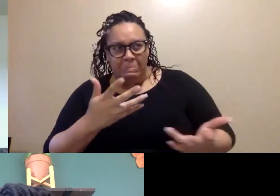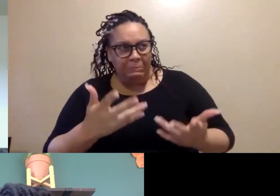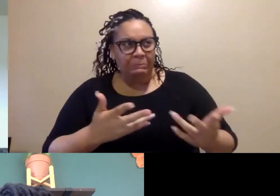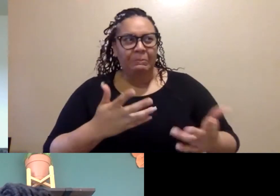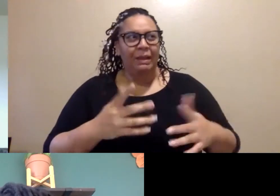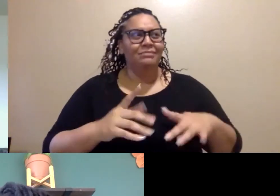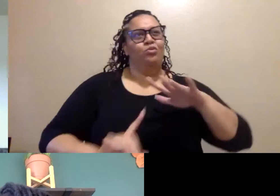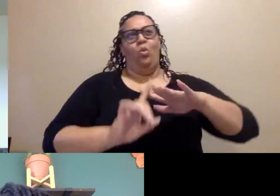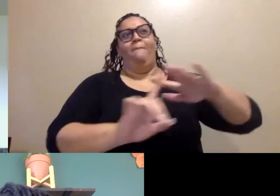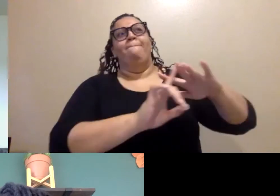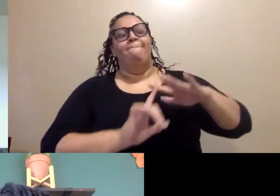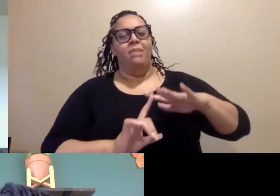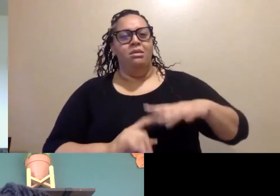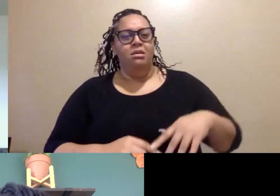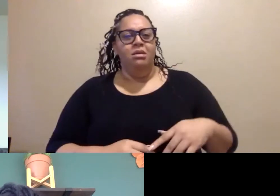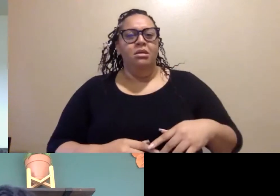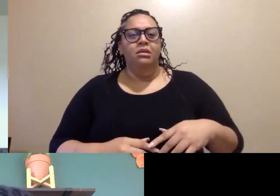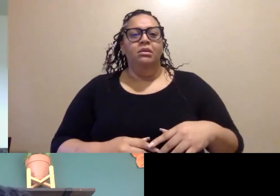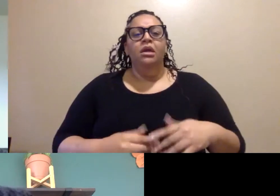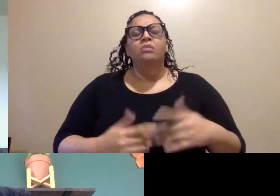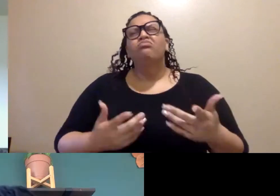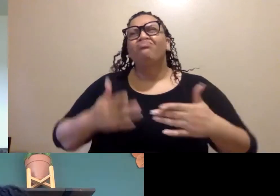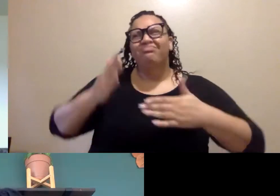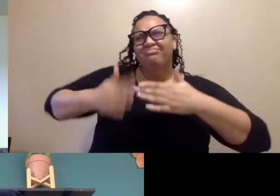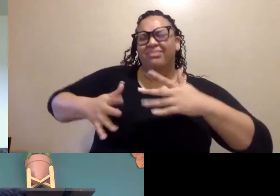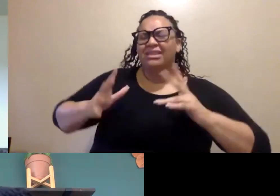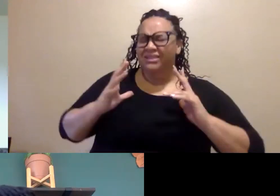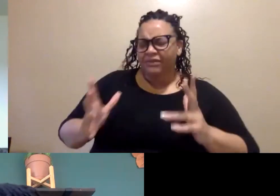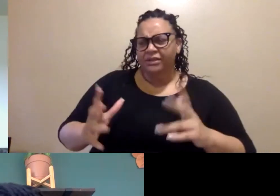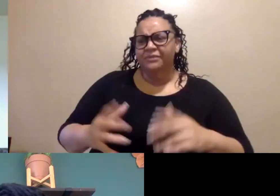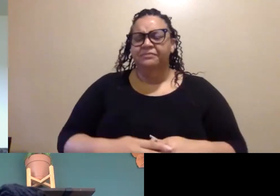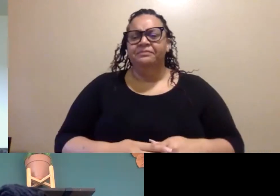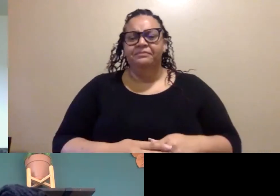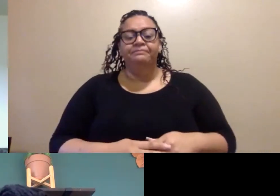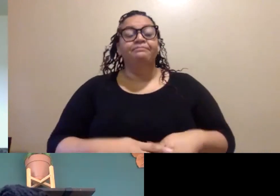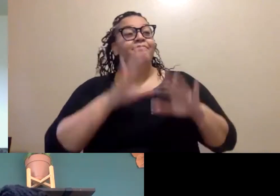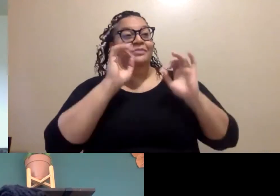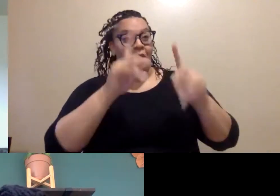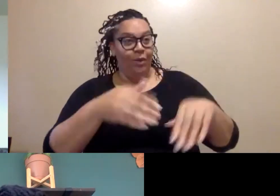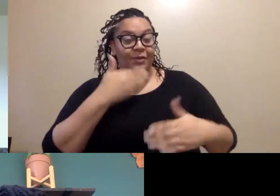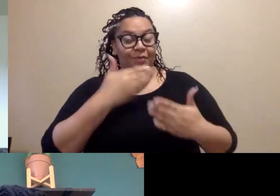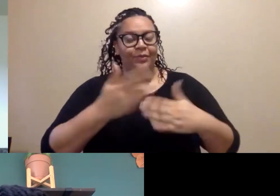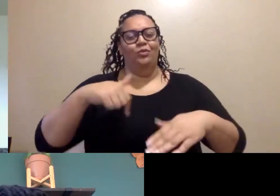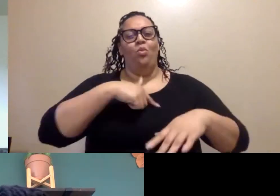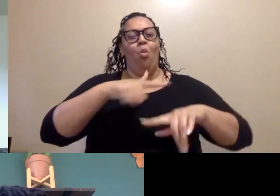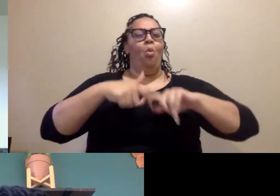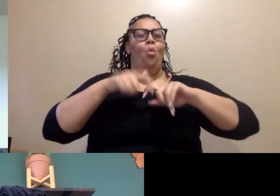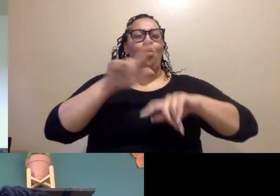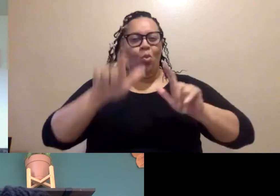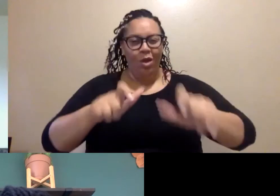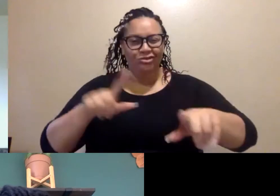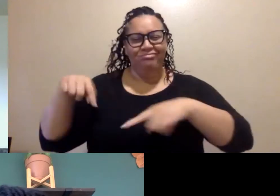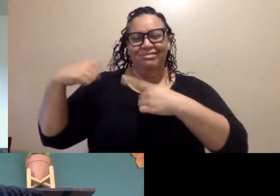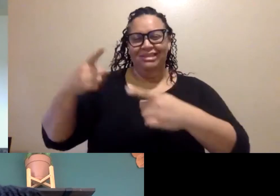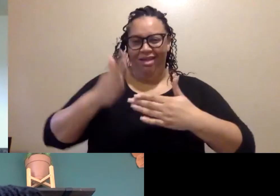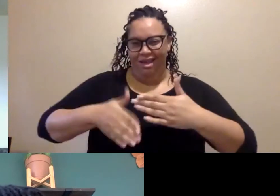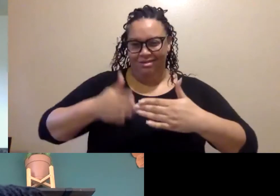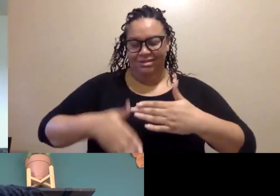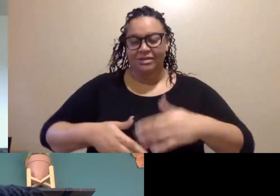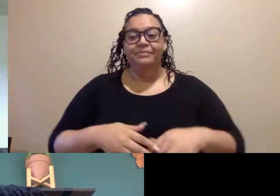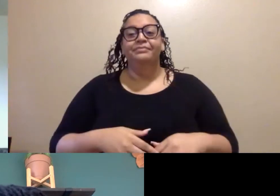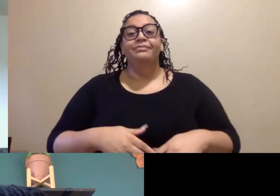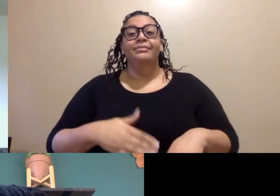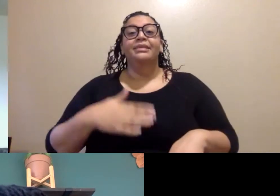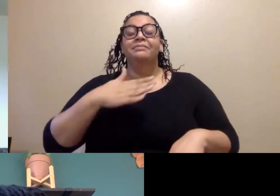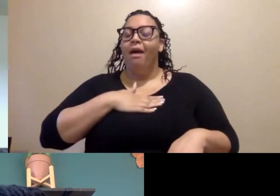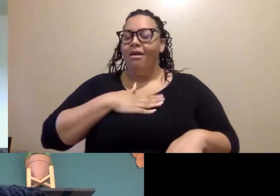up? The end is fine. Yeah, we can do Okay. that. All right. We'll hold questions till the end. It is my